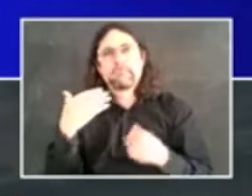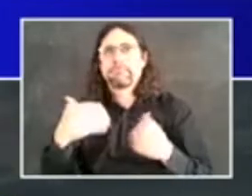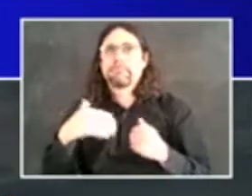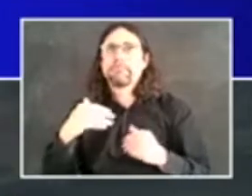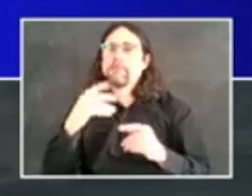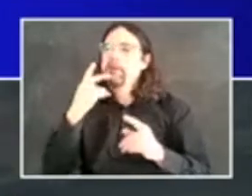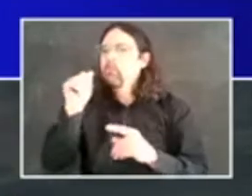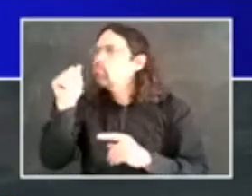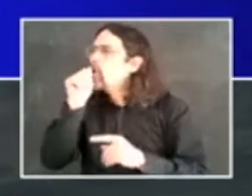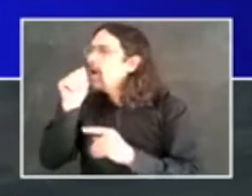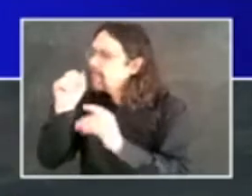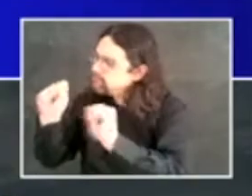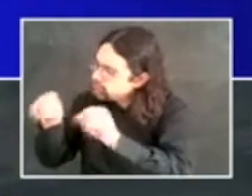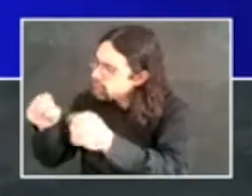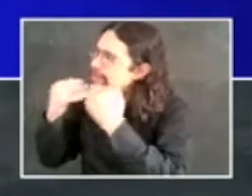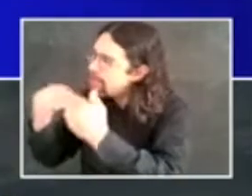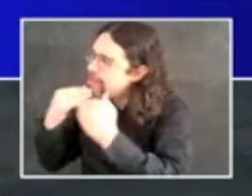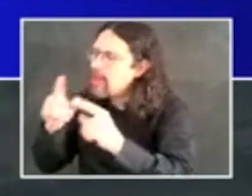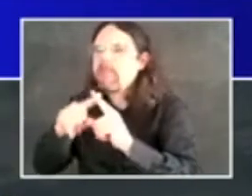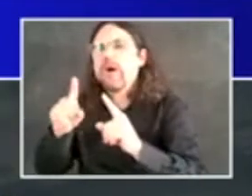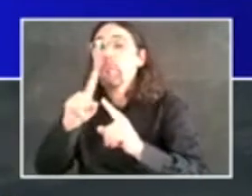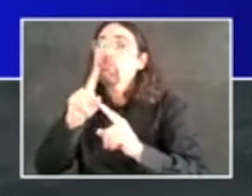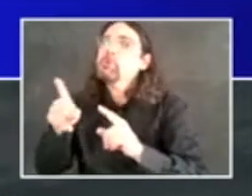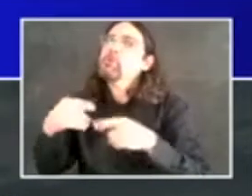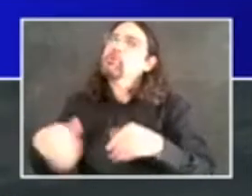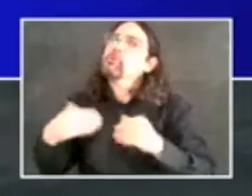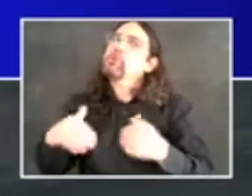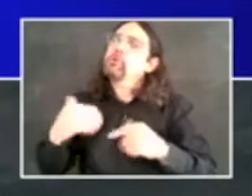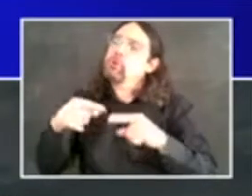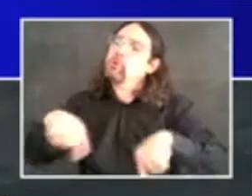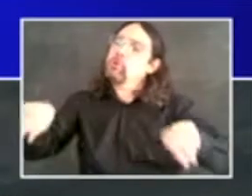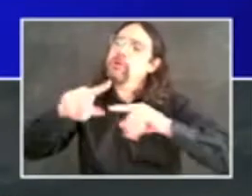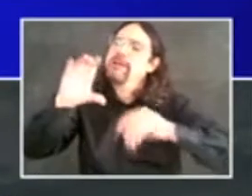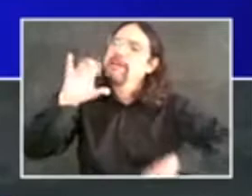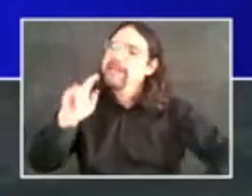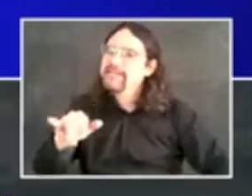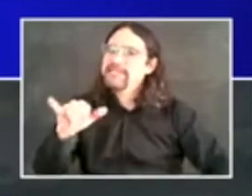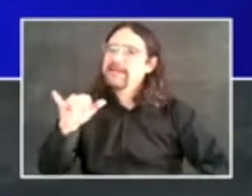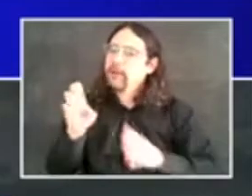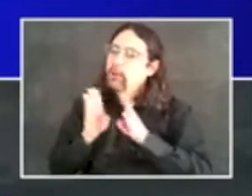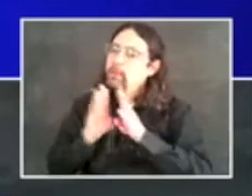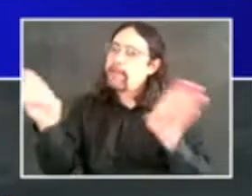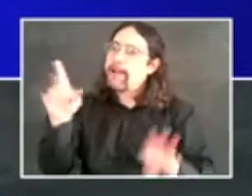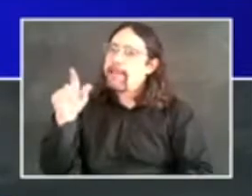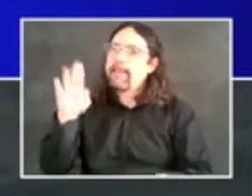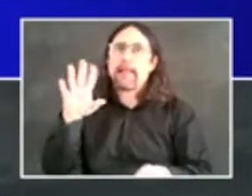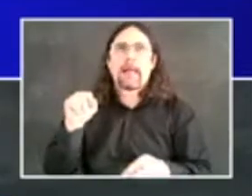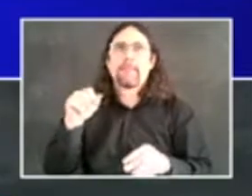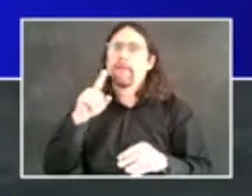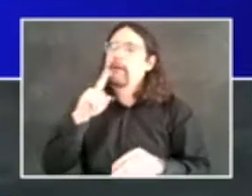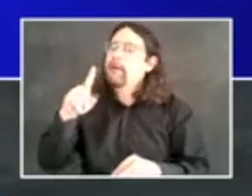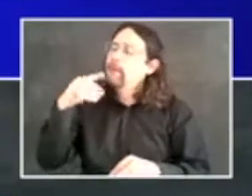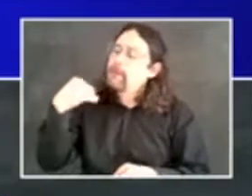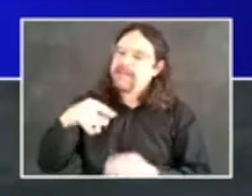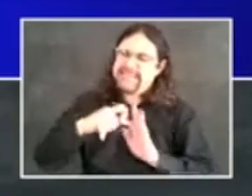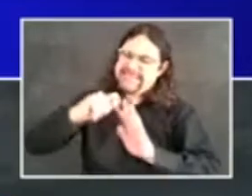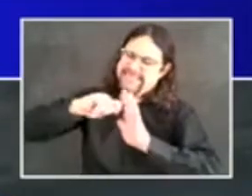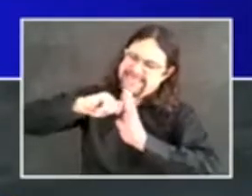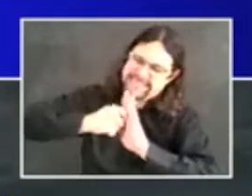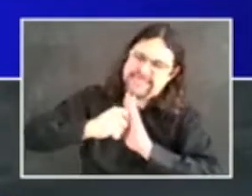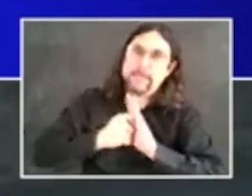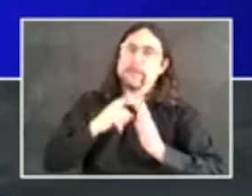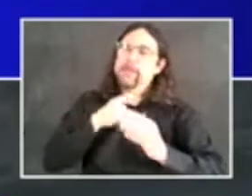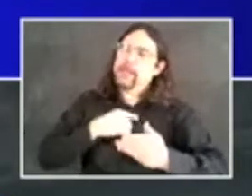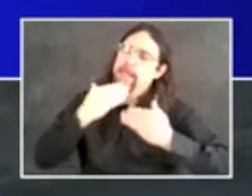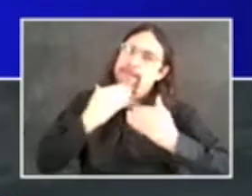Health Lab, you've heard more and more about it. It's been a crucial part of this equation. More than 200 staff work there, and for the last 2 months,